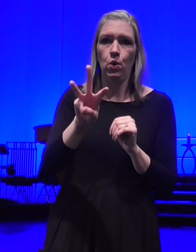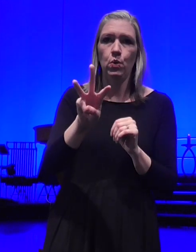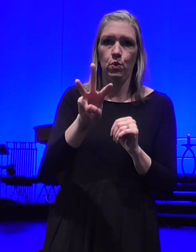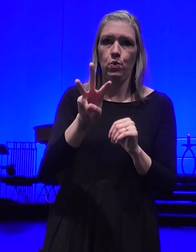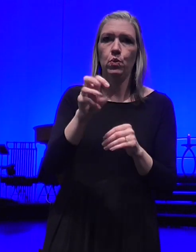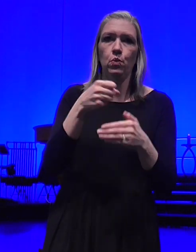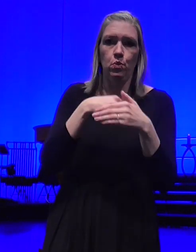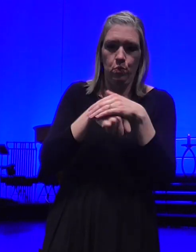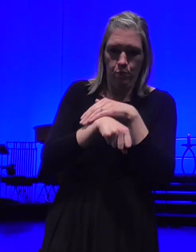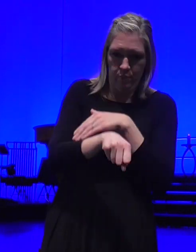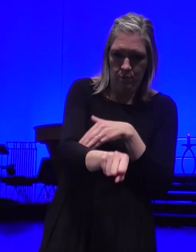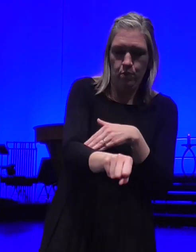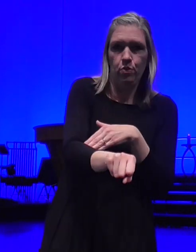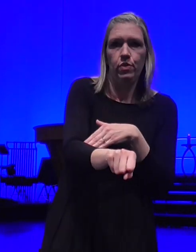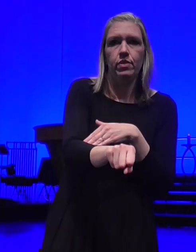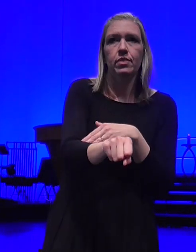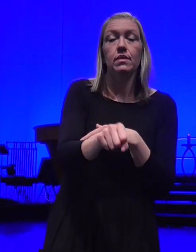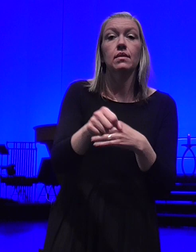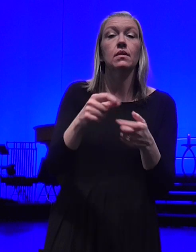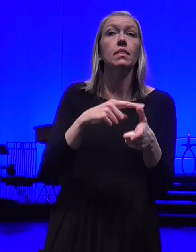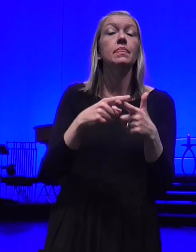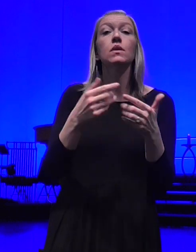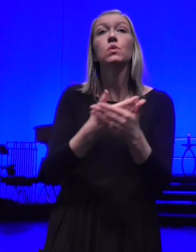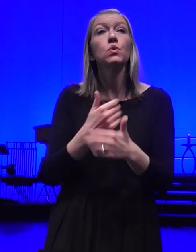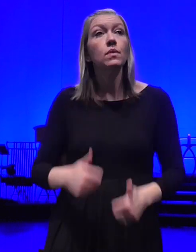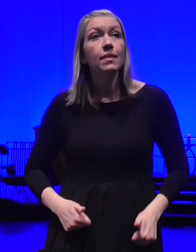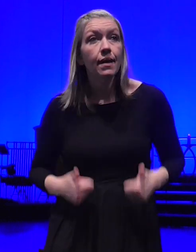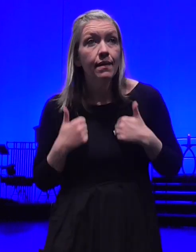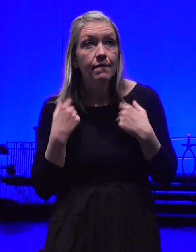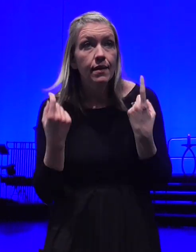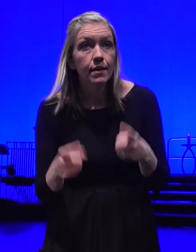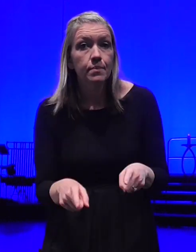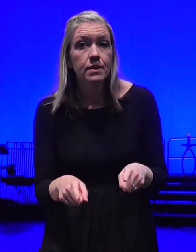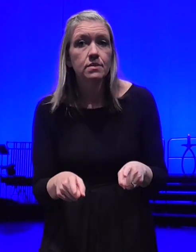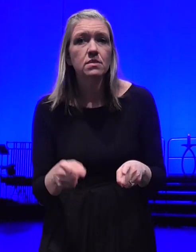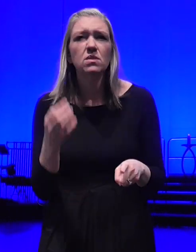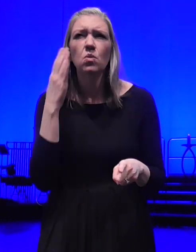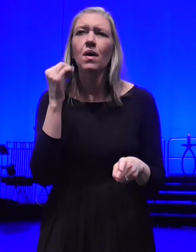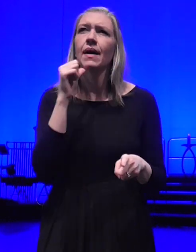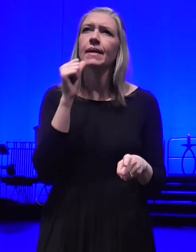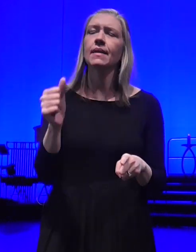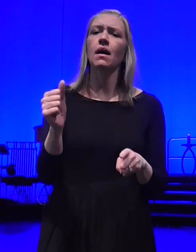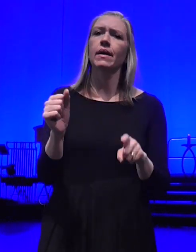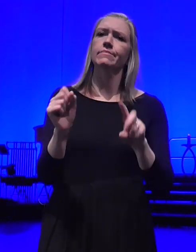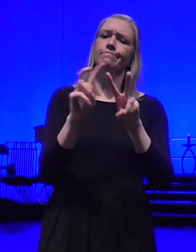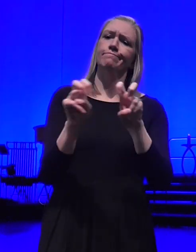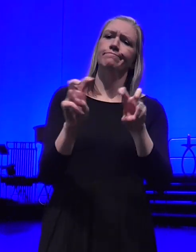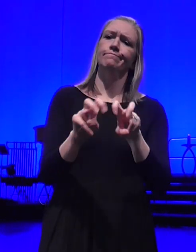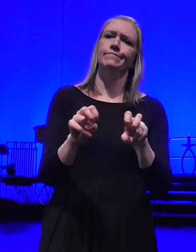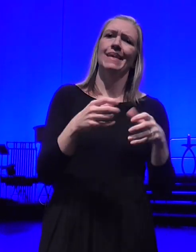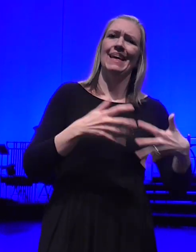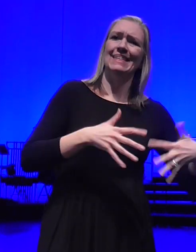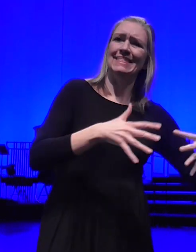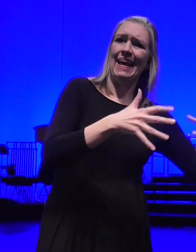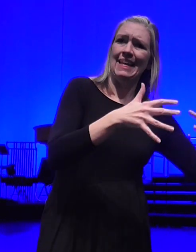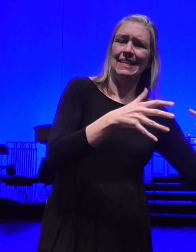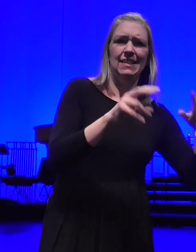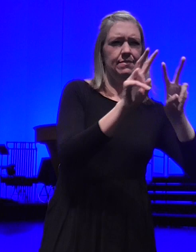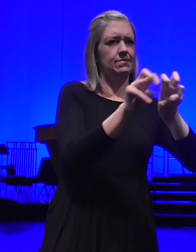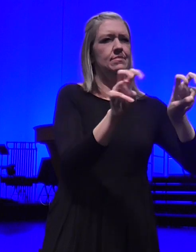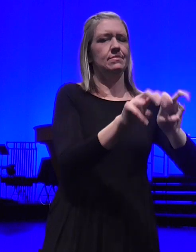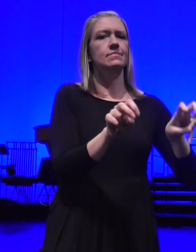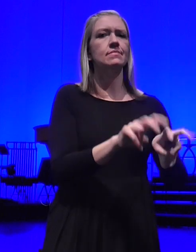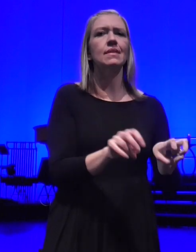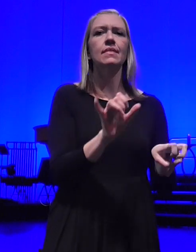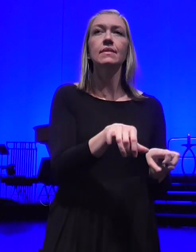New life. So why not look at anxiety or that narrowness as